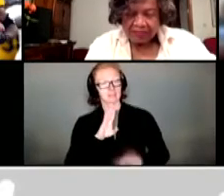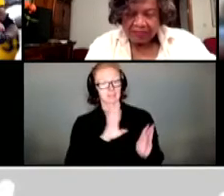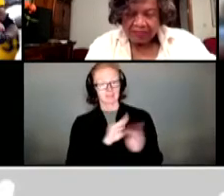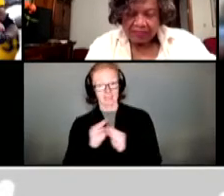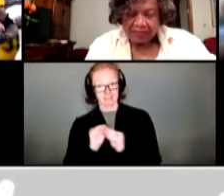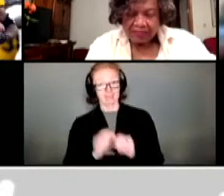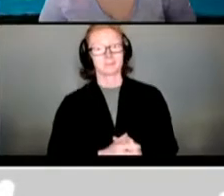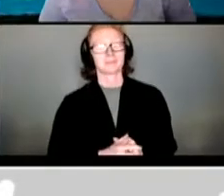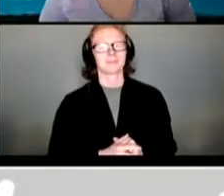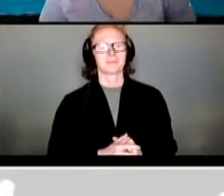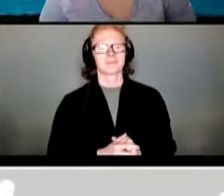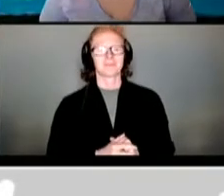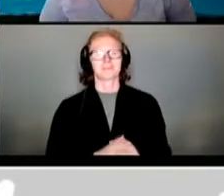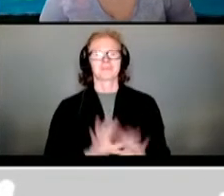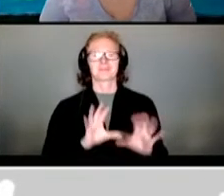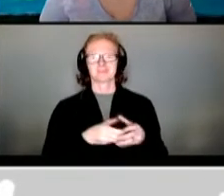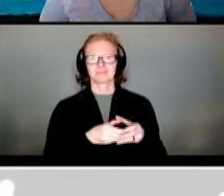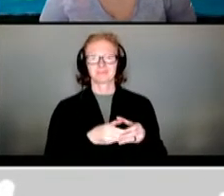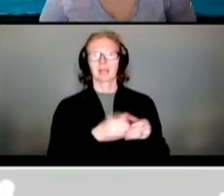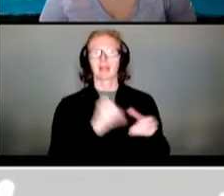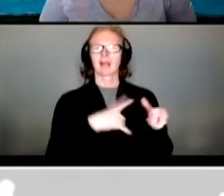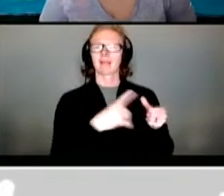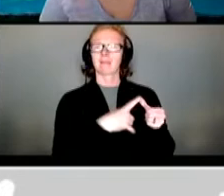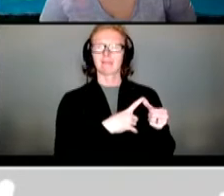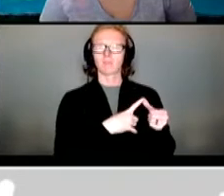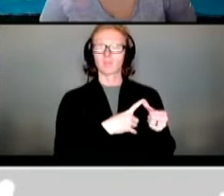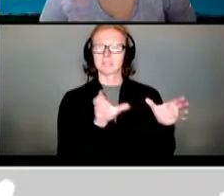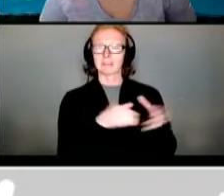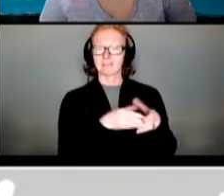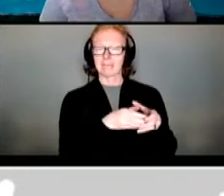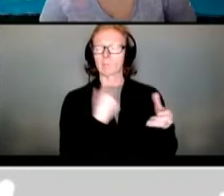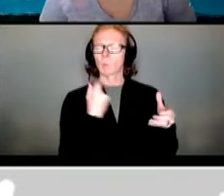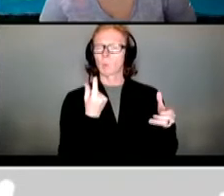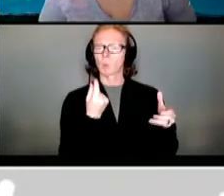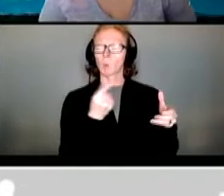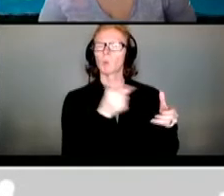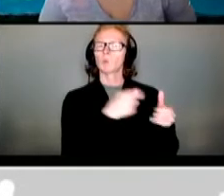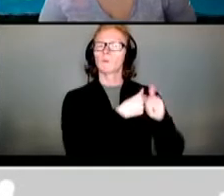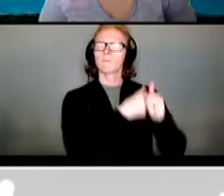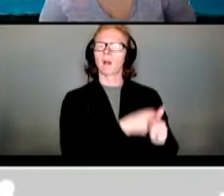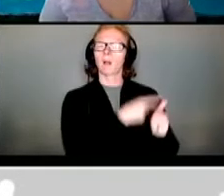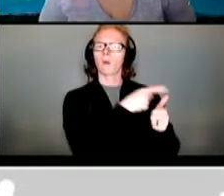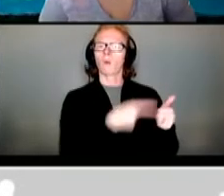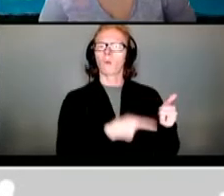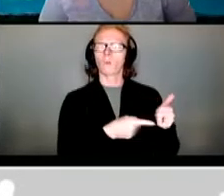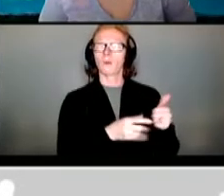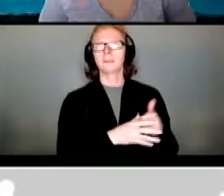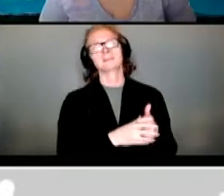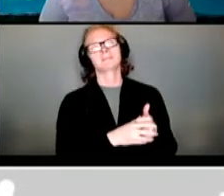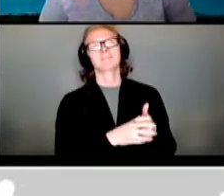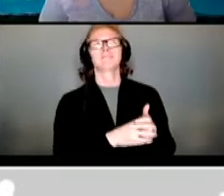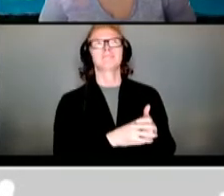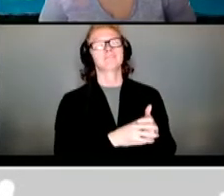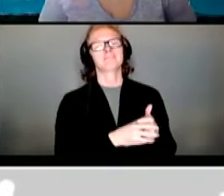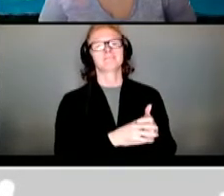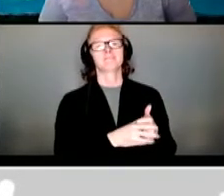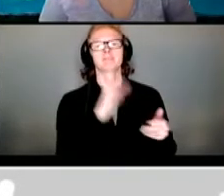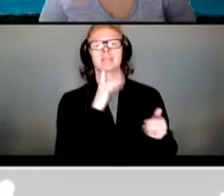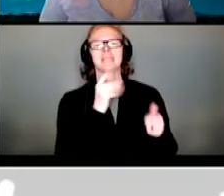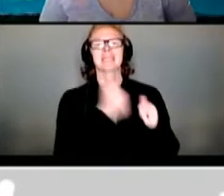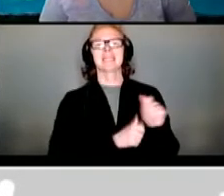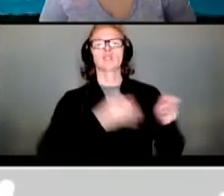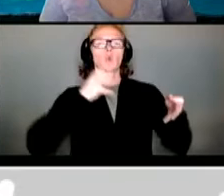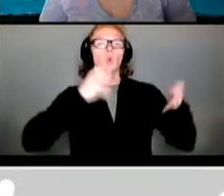been to follow the status of the current court hearing.